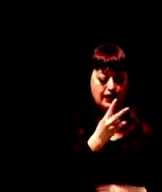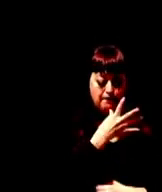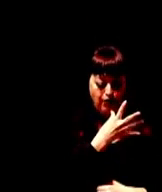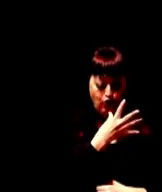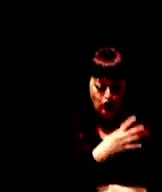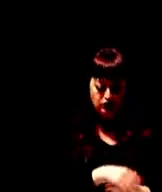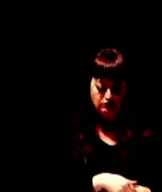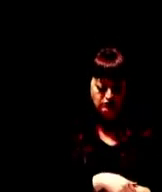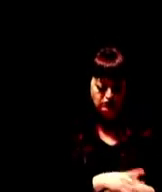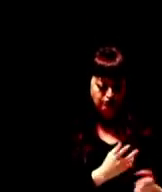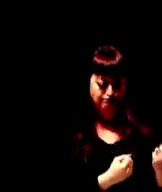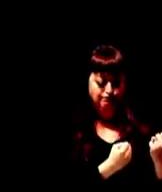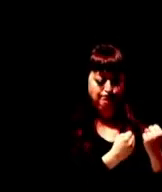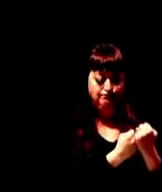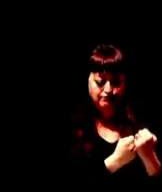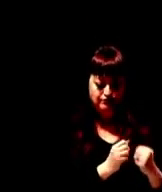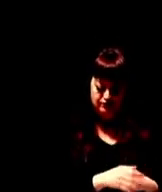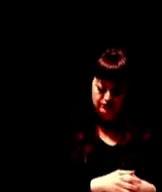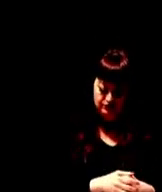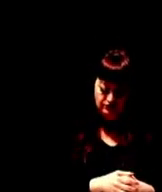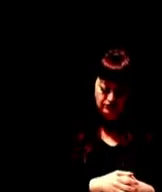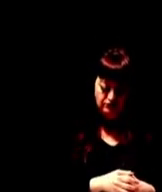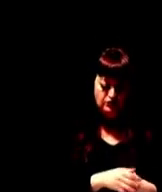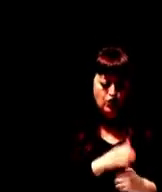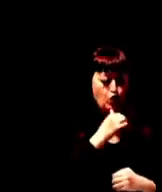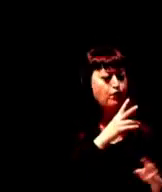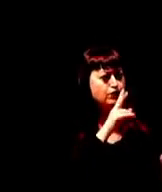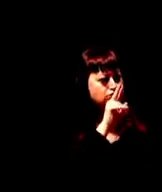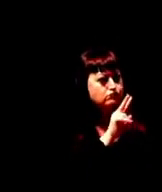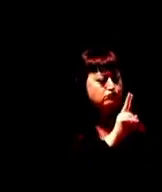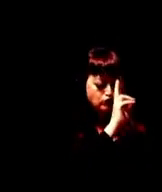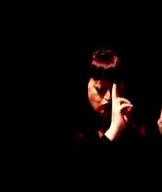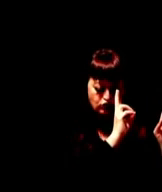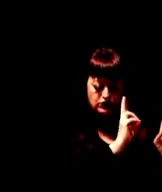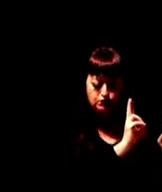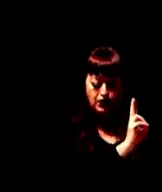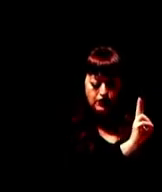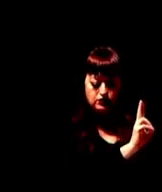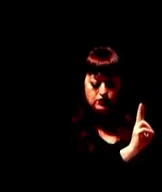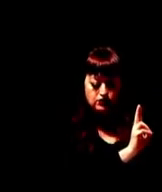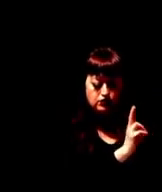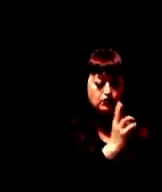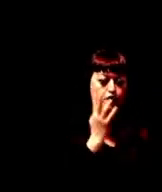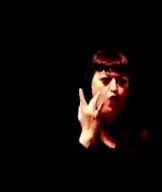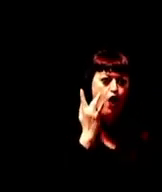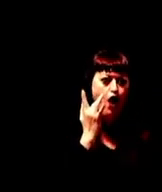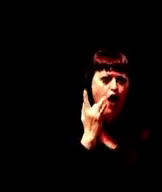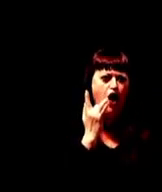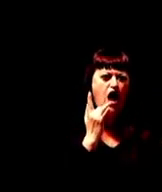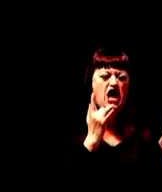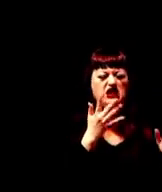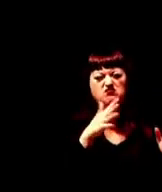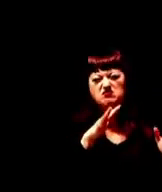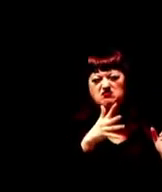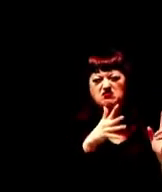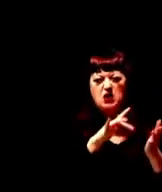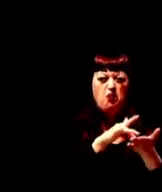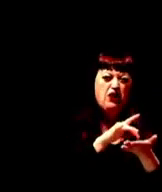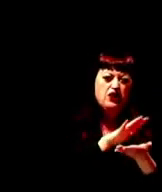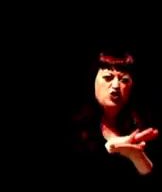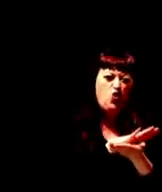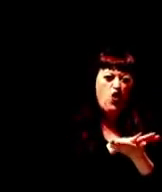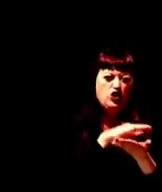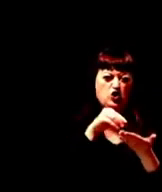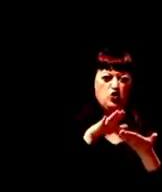others, a lady who I look up to with such high regard because of her ability to transform amateur singers coming in from middle school,